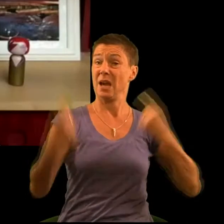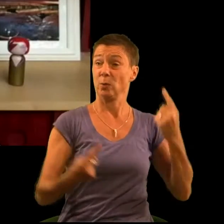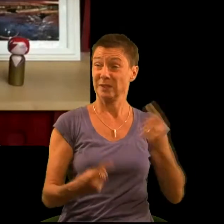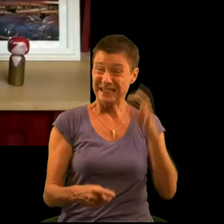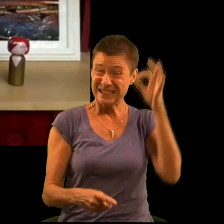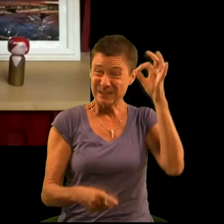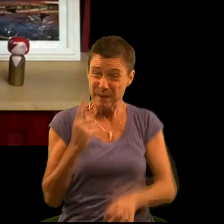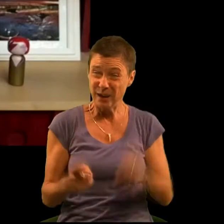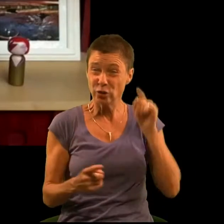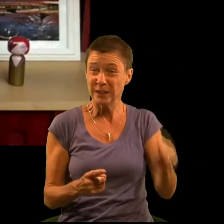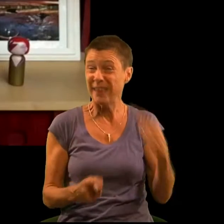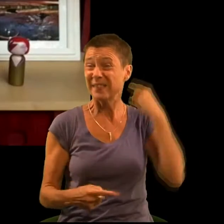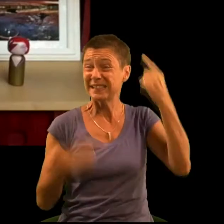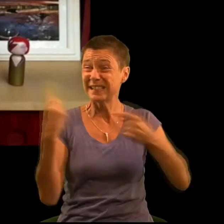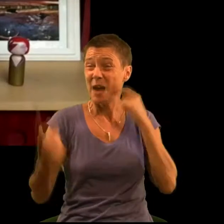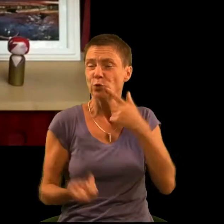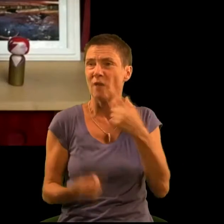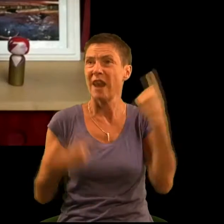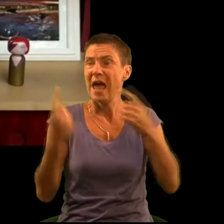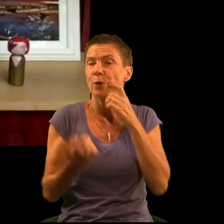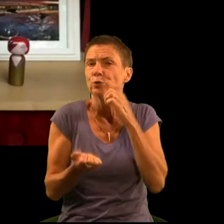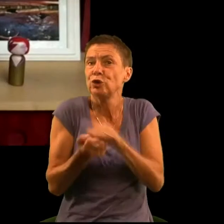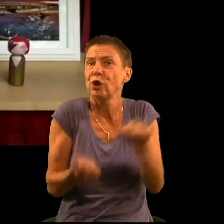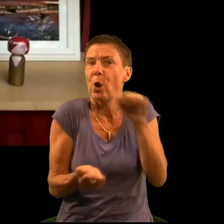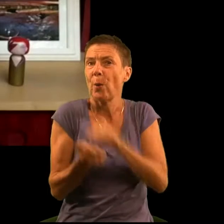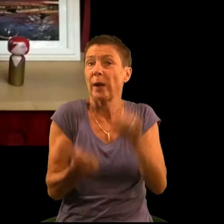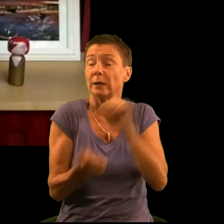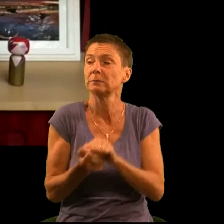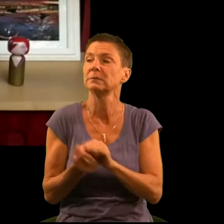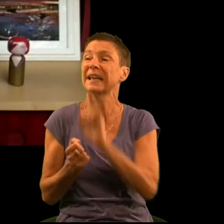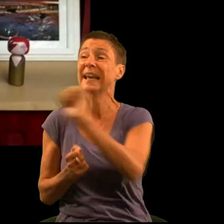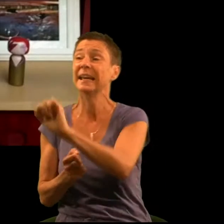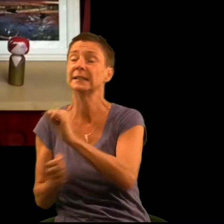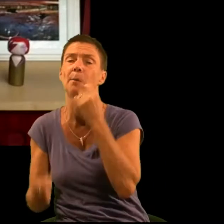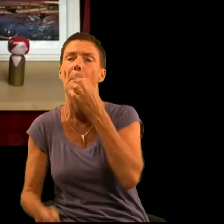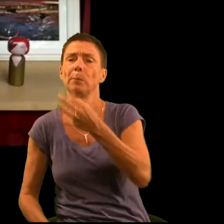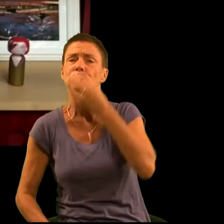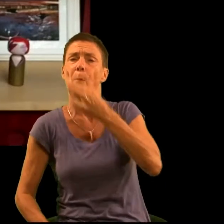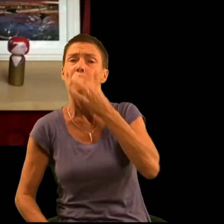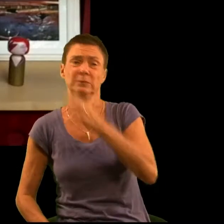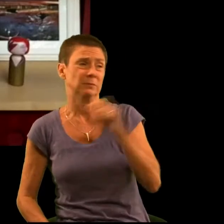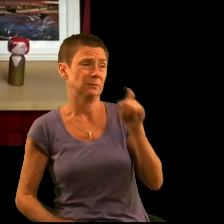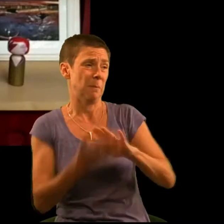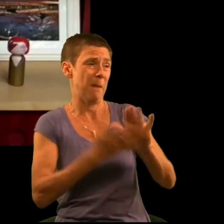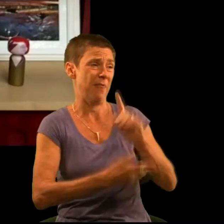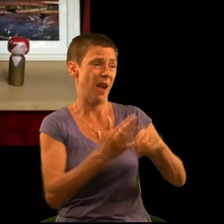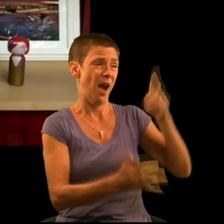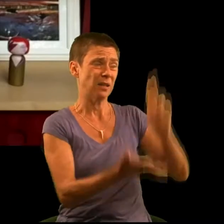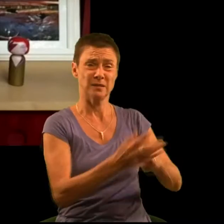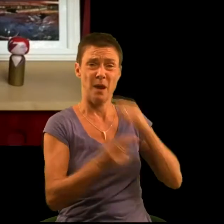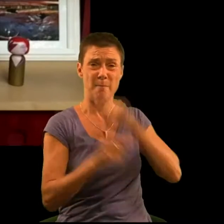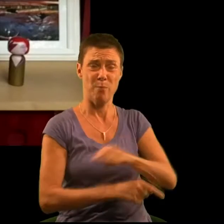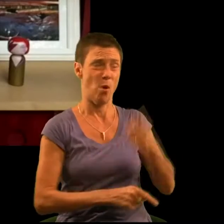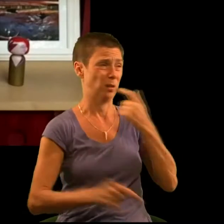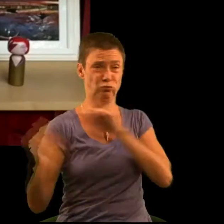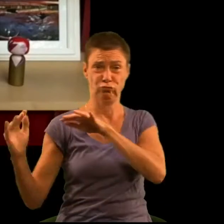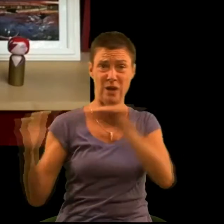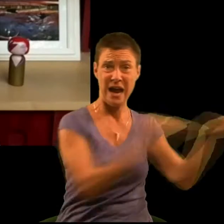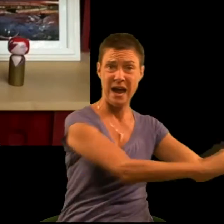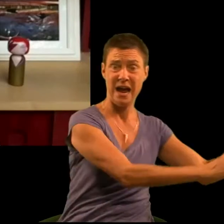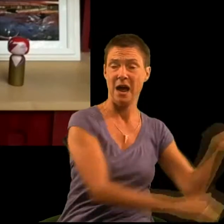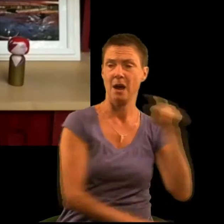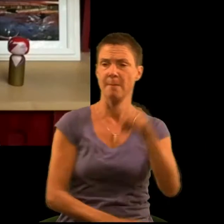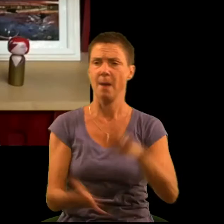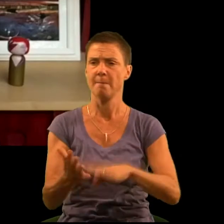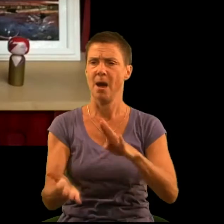the number one culprit being loud chewing. Beckett's gum trick sent the Einstein disciples packing, but it also disoriented Miles,